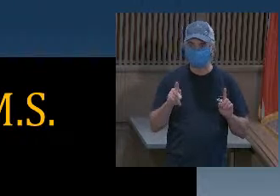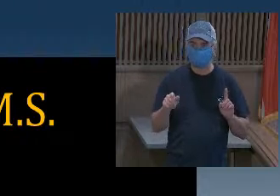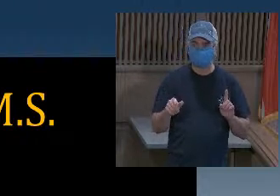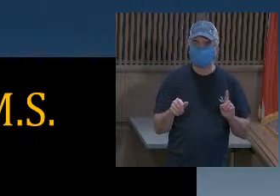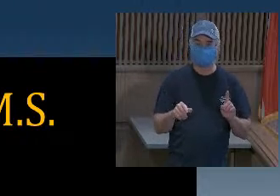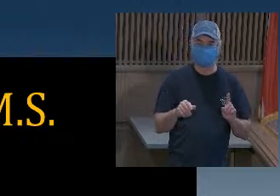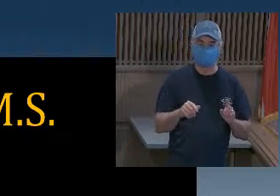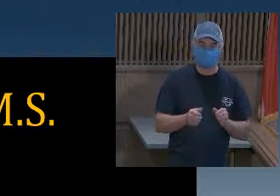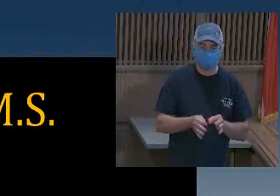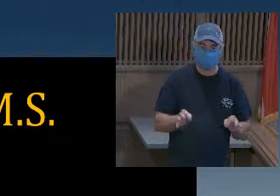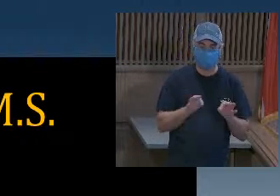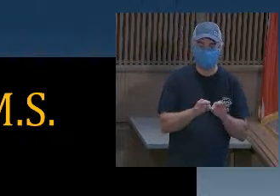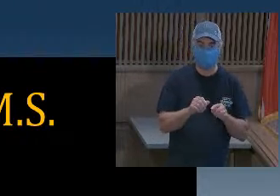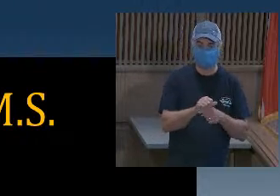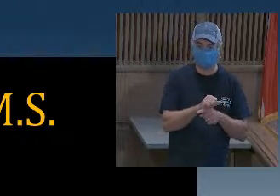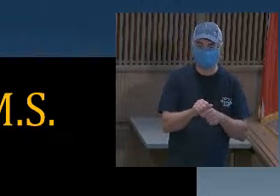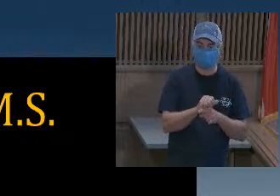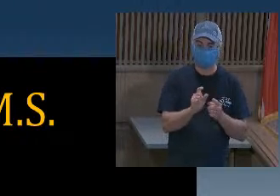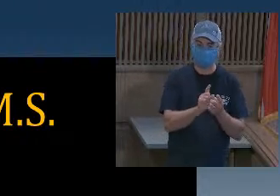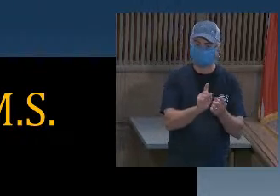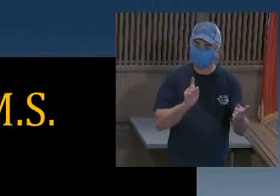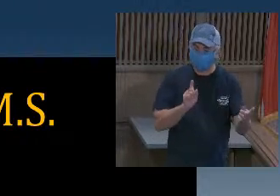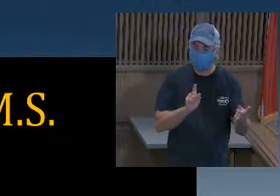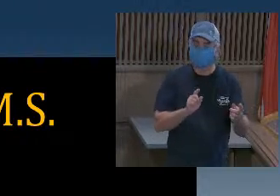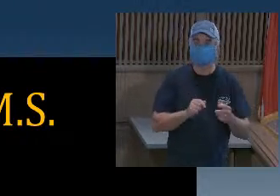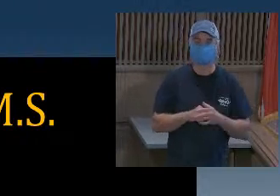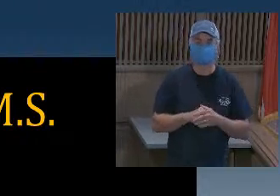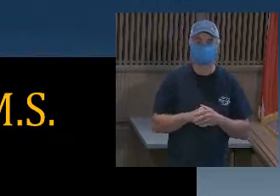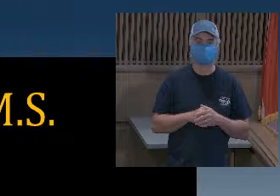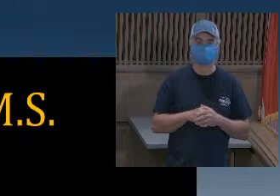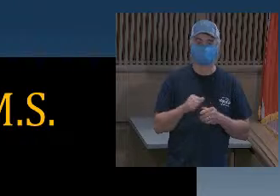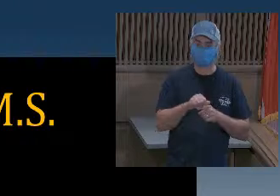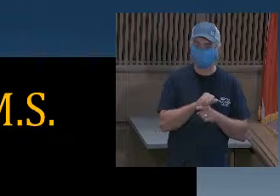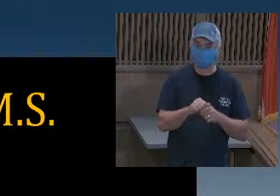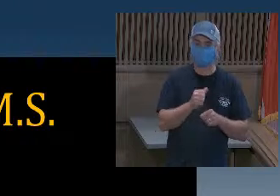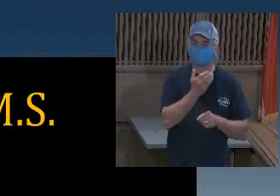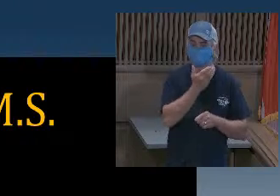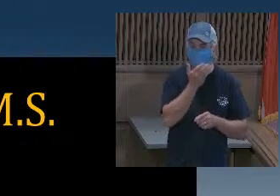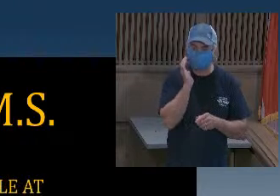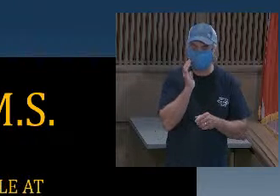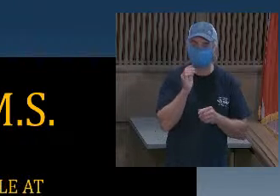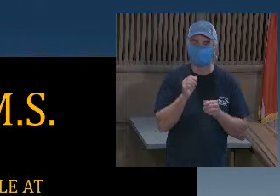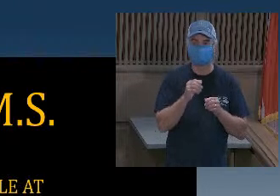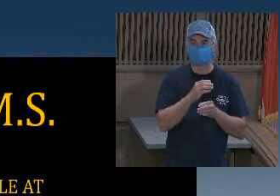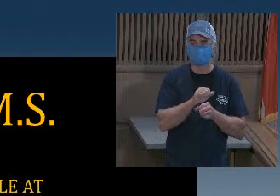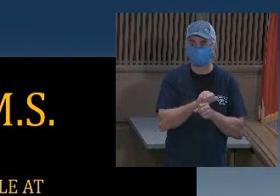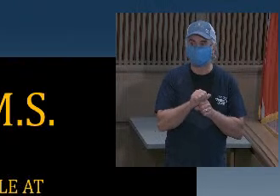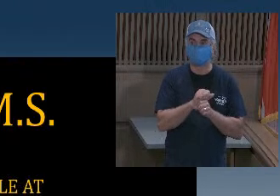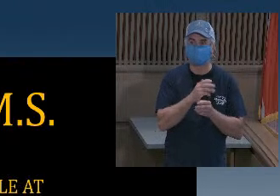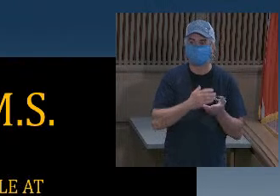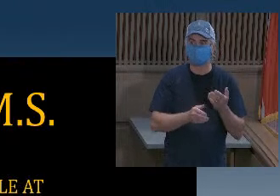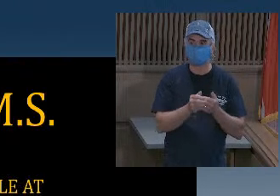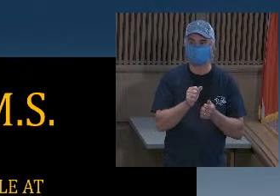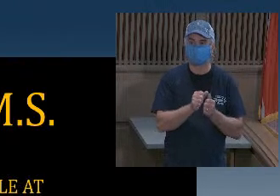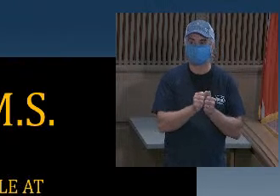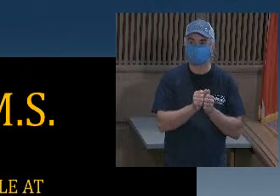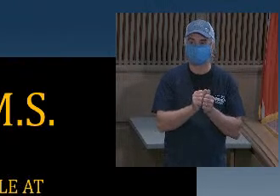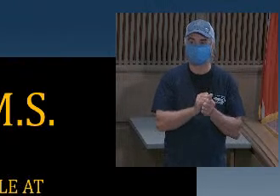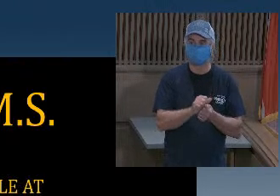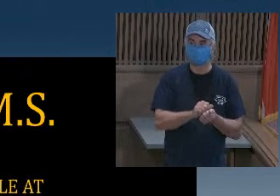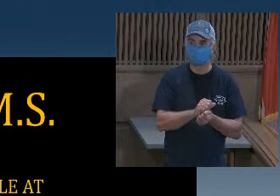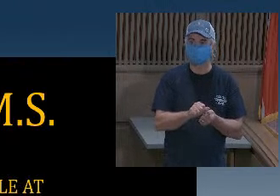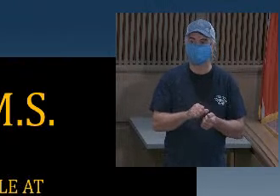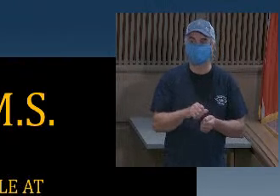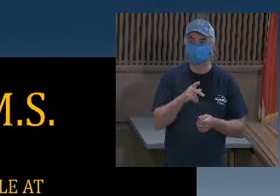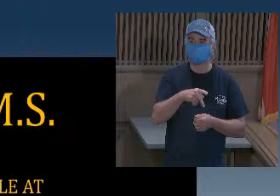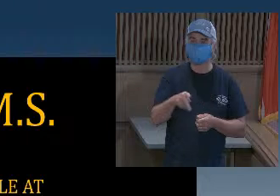and wear a mask of some sort, okay? The next slide is from the CDC and shows the numbers you can call. Phoebe has set up their number.